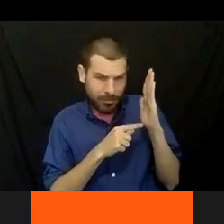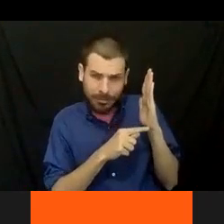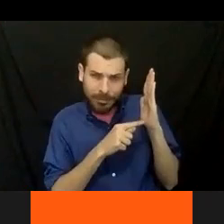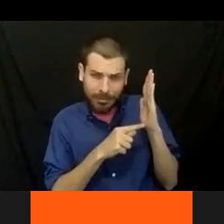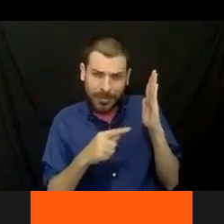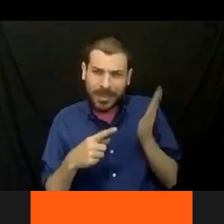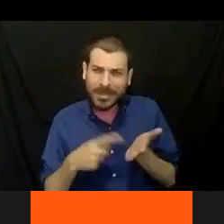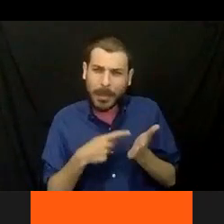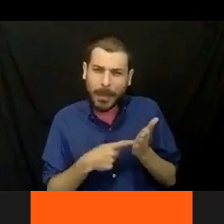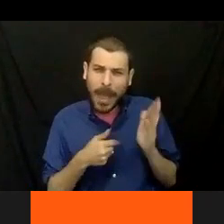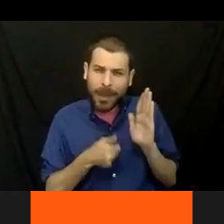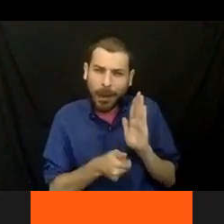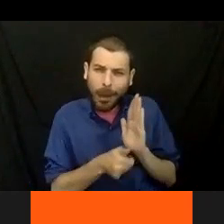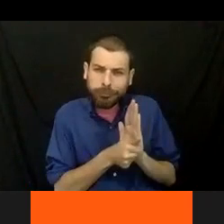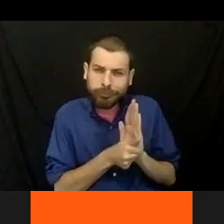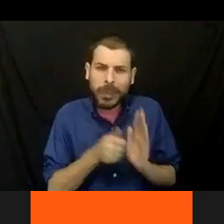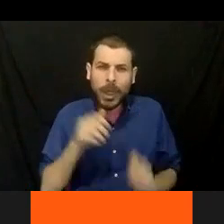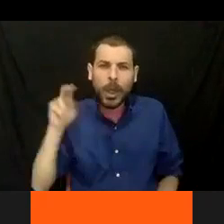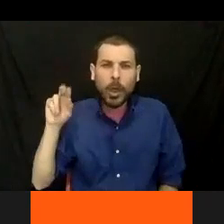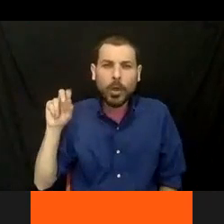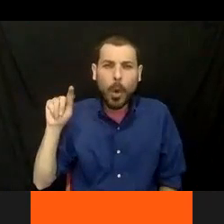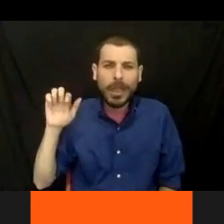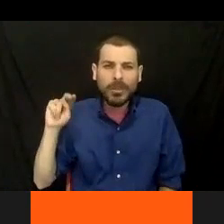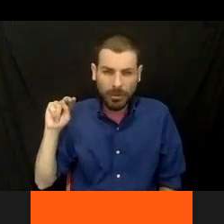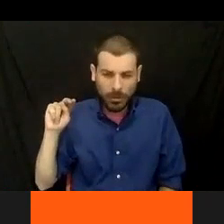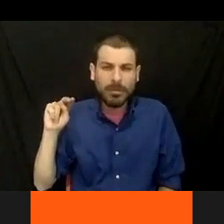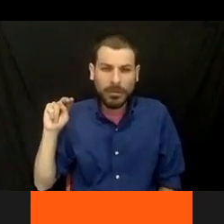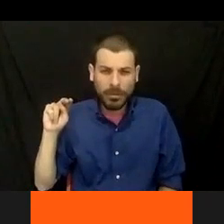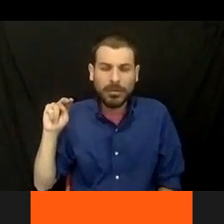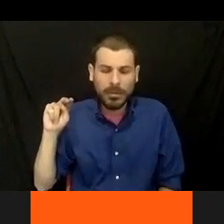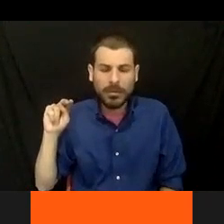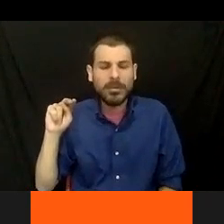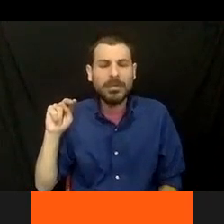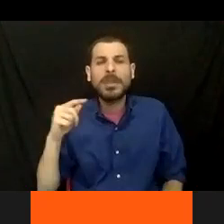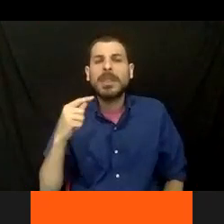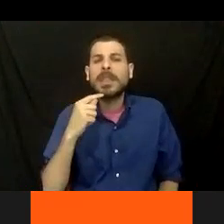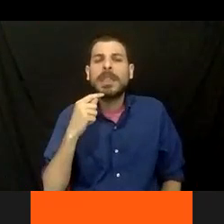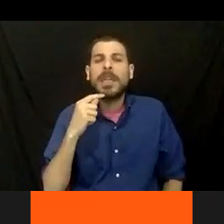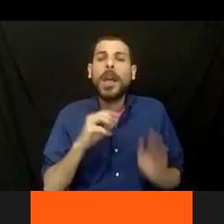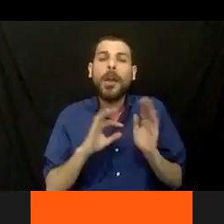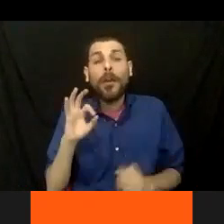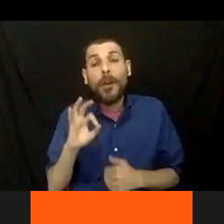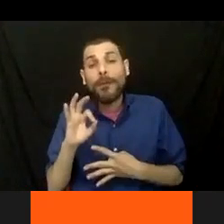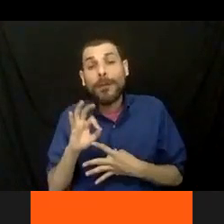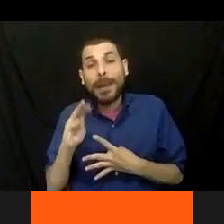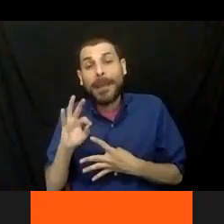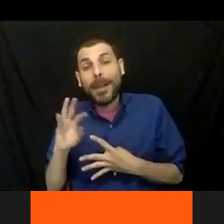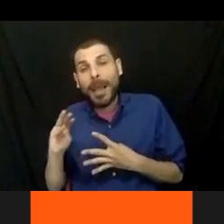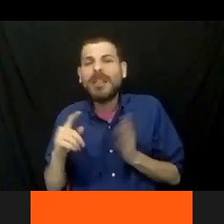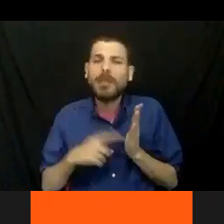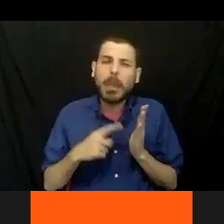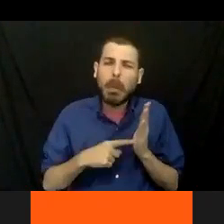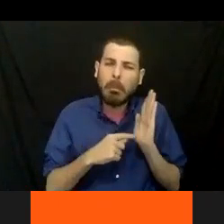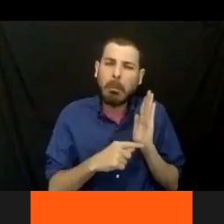notation, there'll be a mention of, you'll see the words Freddie Mac or Fannie Mae maybe at the bottom of